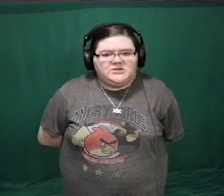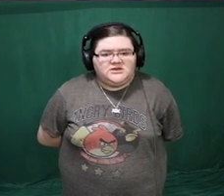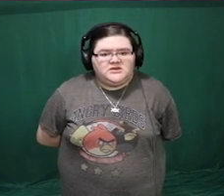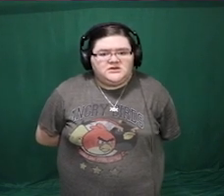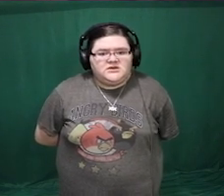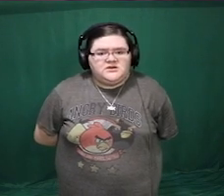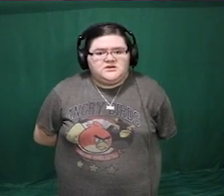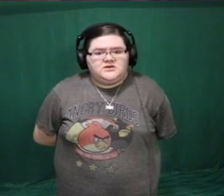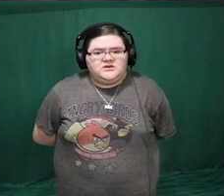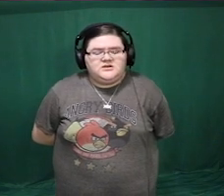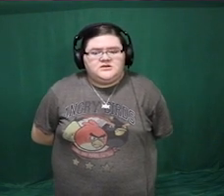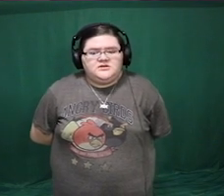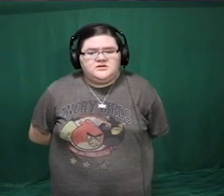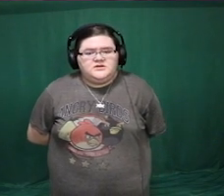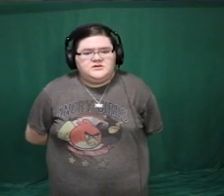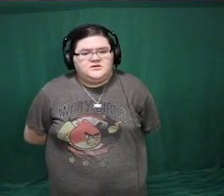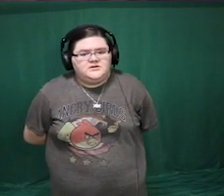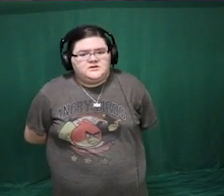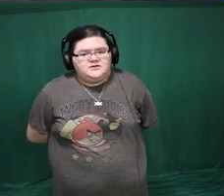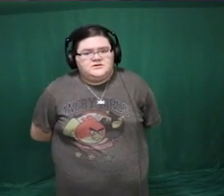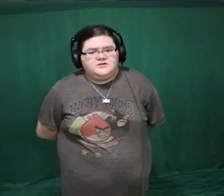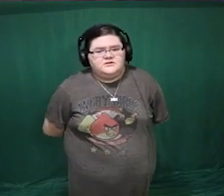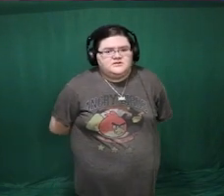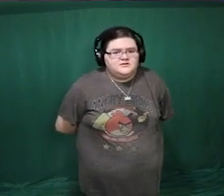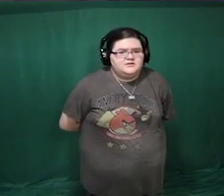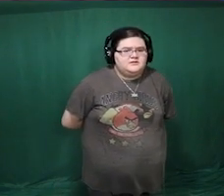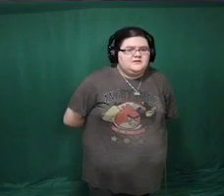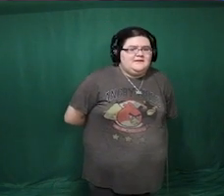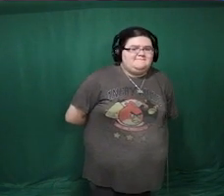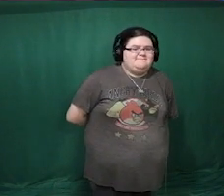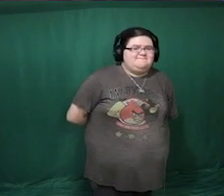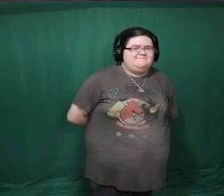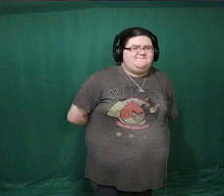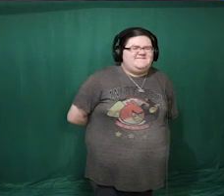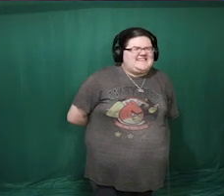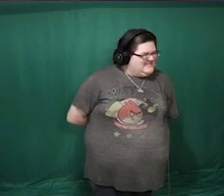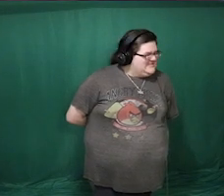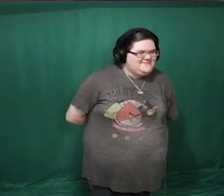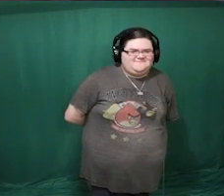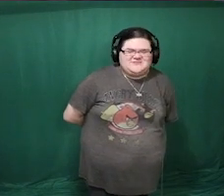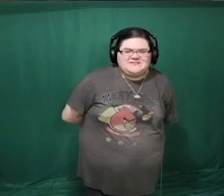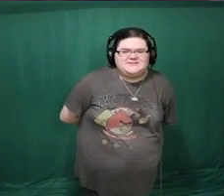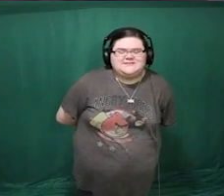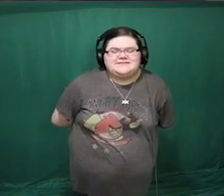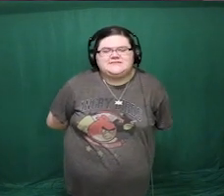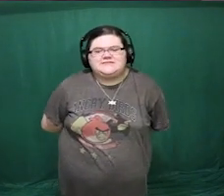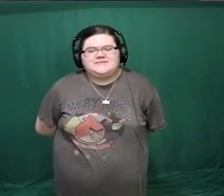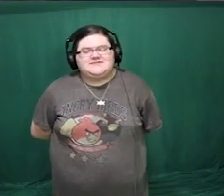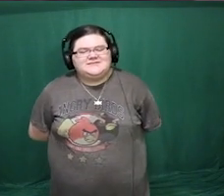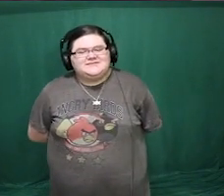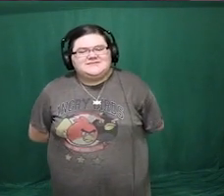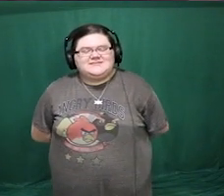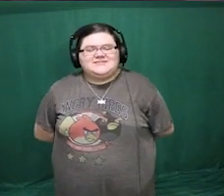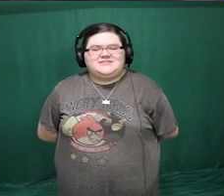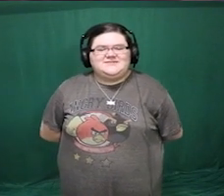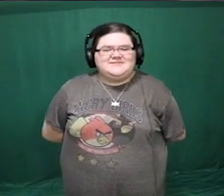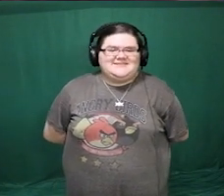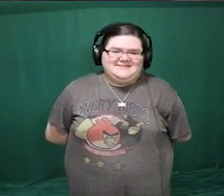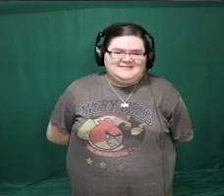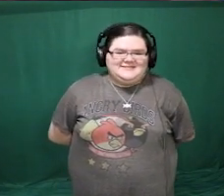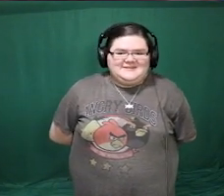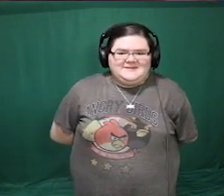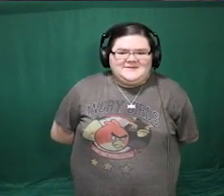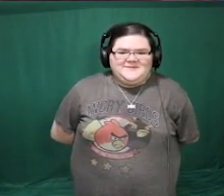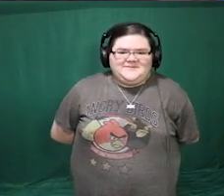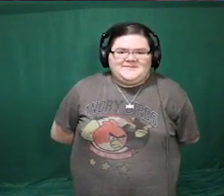Pacific. I think I fucked it. It's got to be Pacific. It's got to be Pacific. Yes! Okay. Freaking yeah. Sea Lantern! God damn